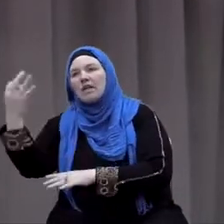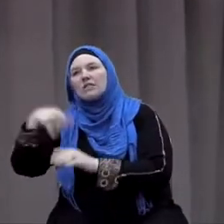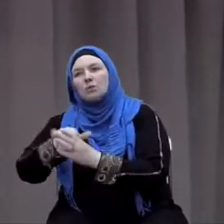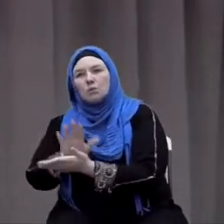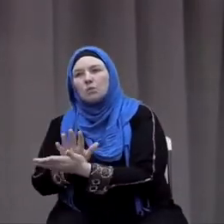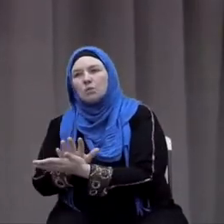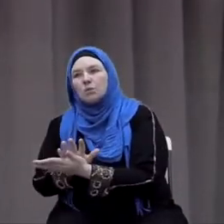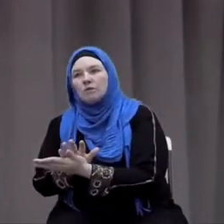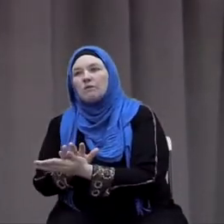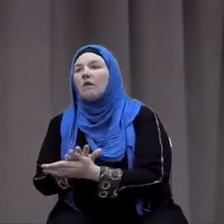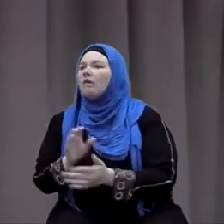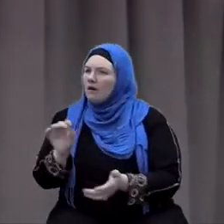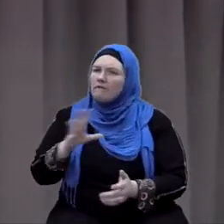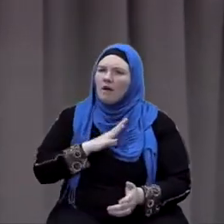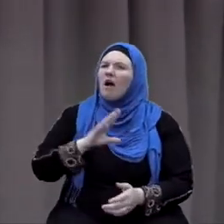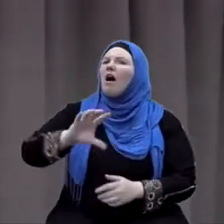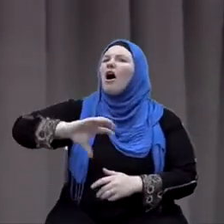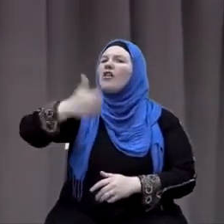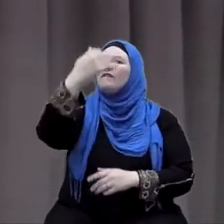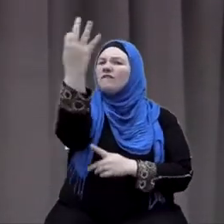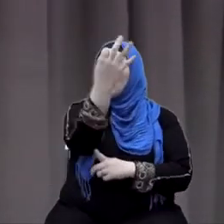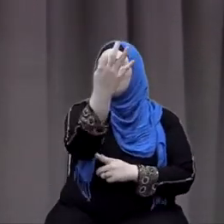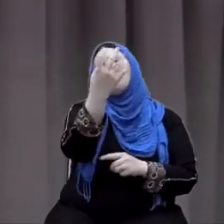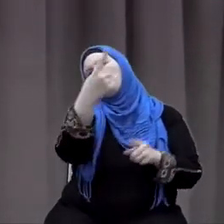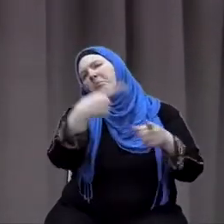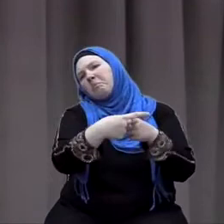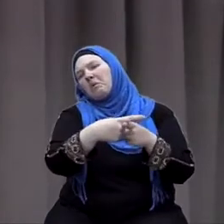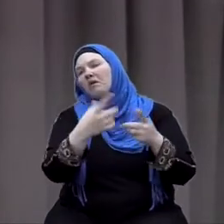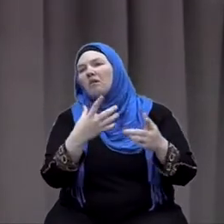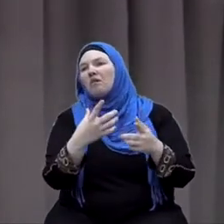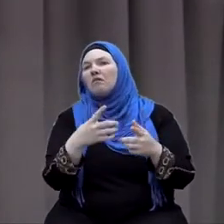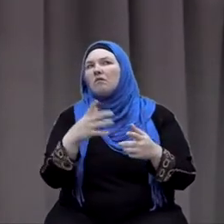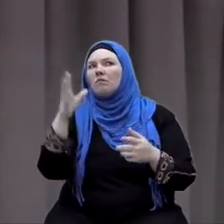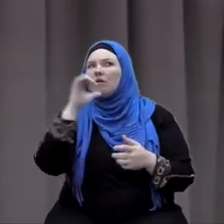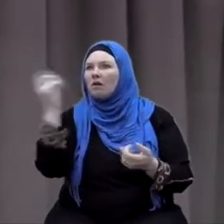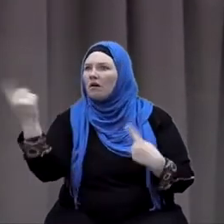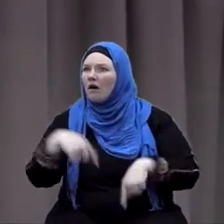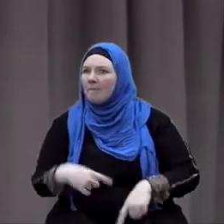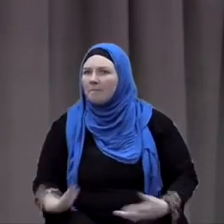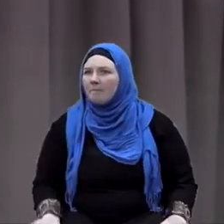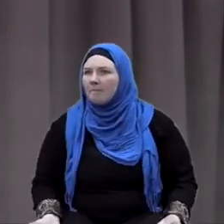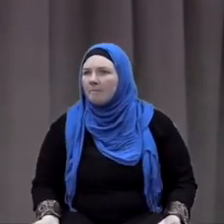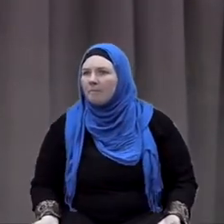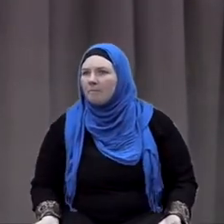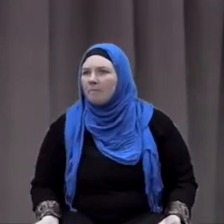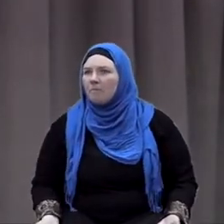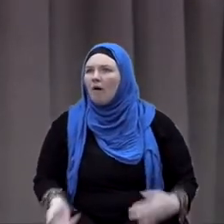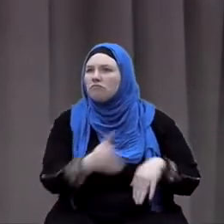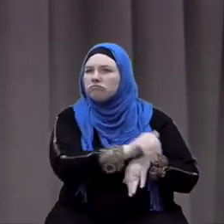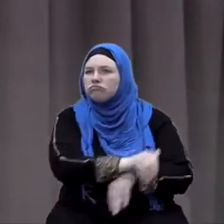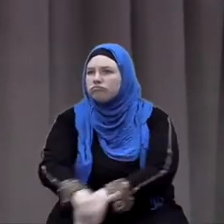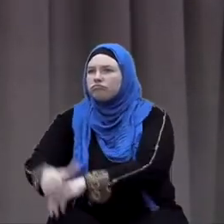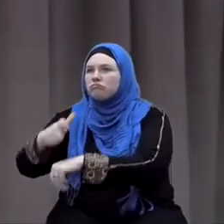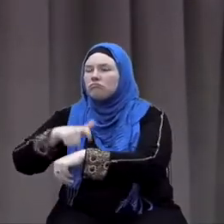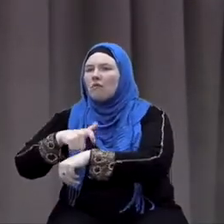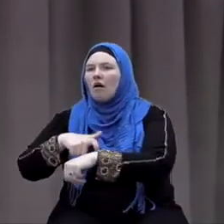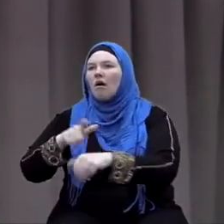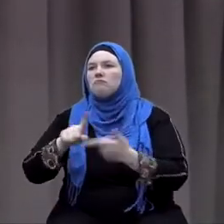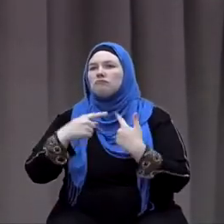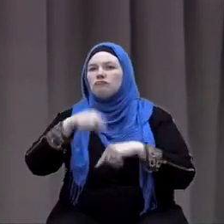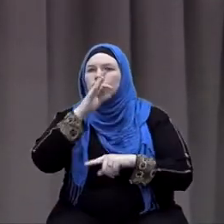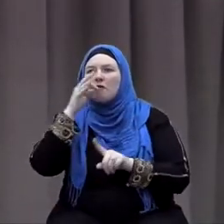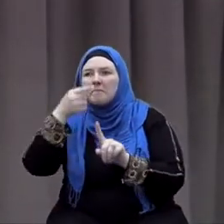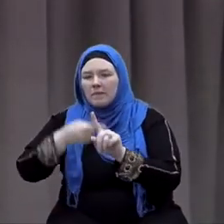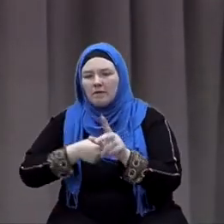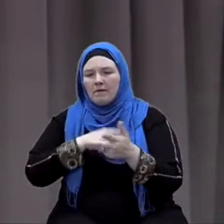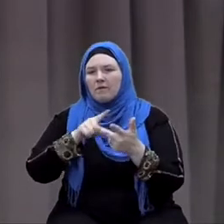than Friday, why aren't they here in the classes? Why aren't they here praying? Brothers,